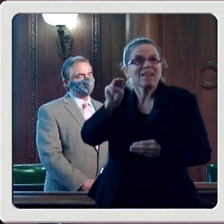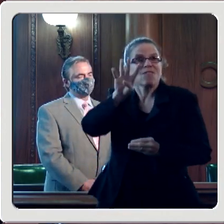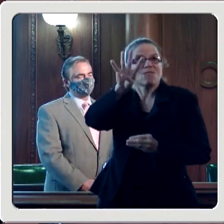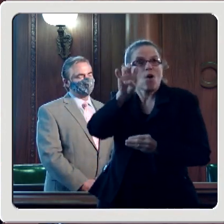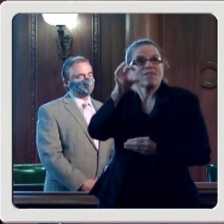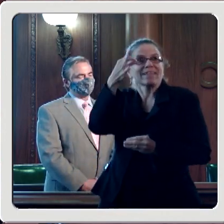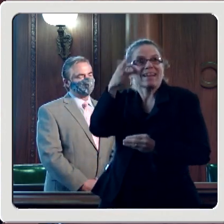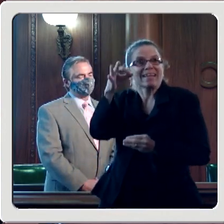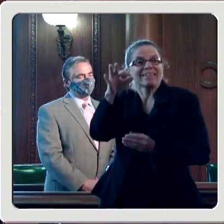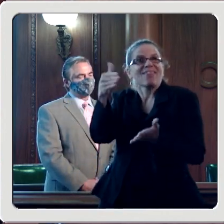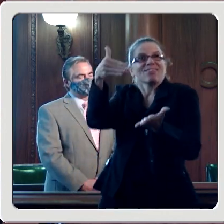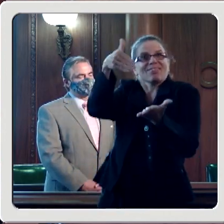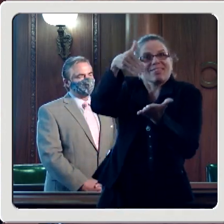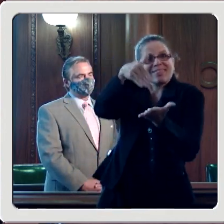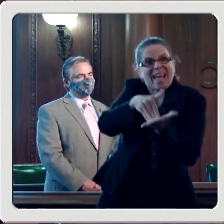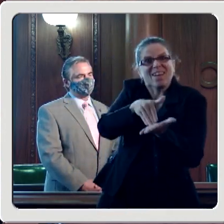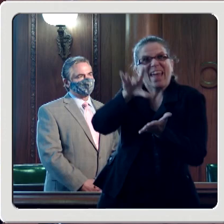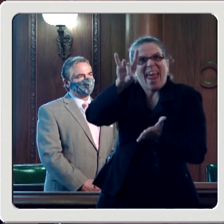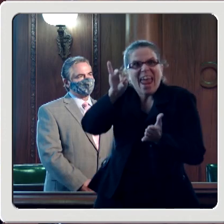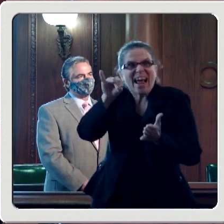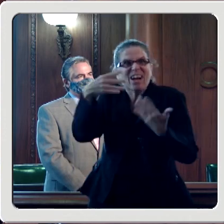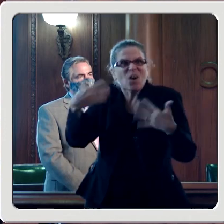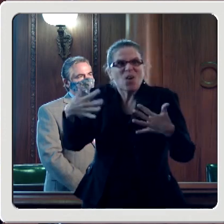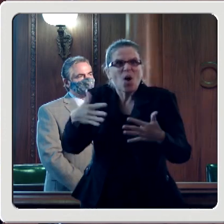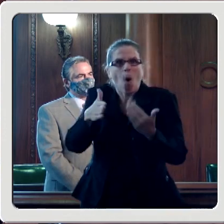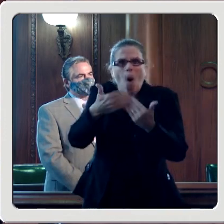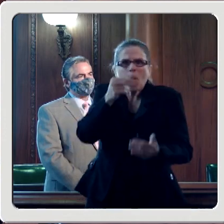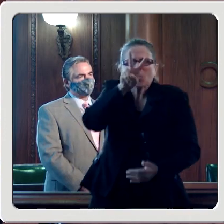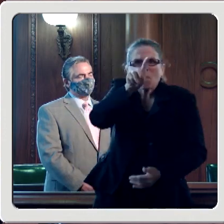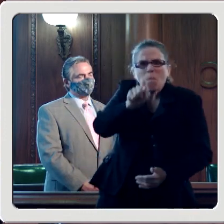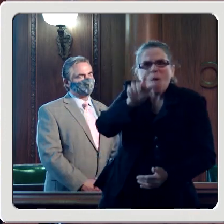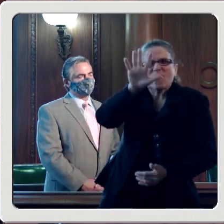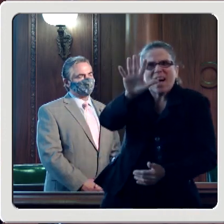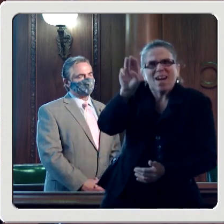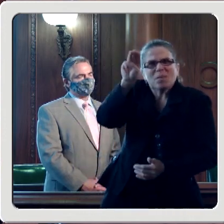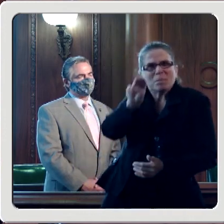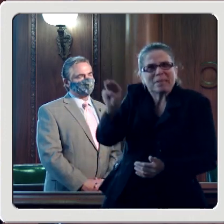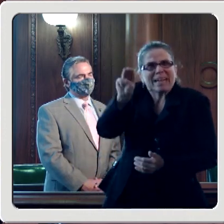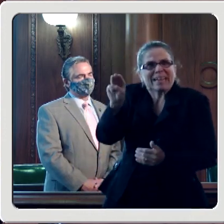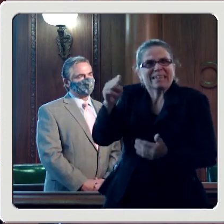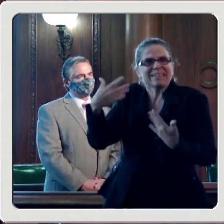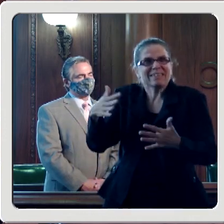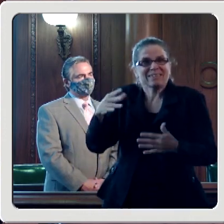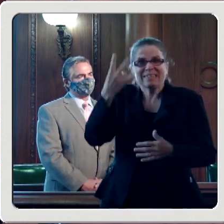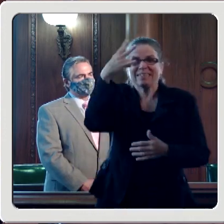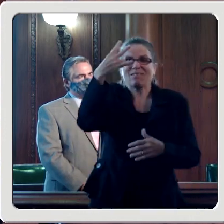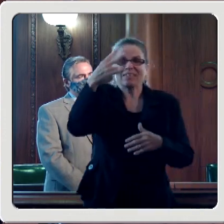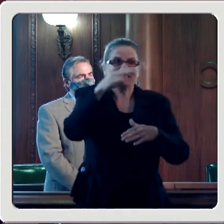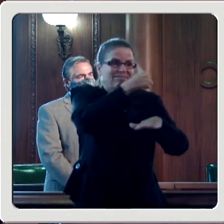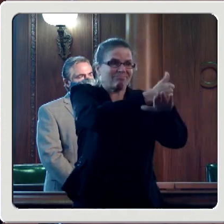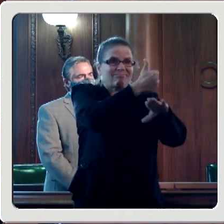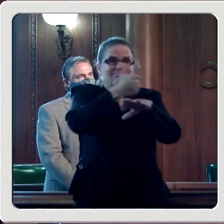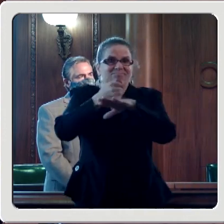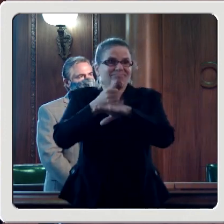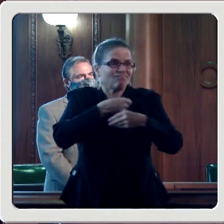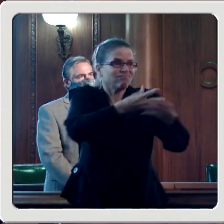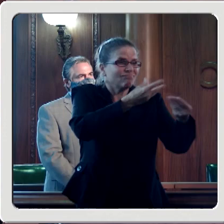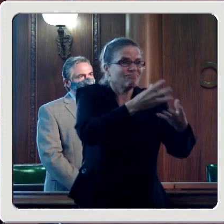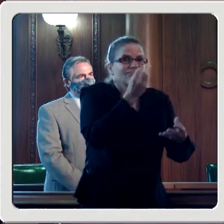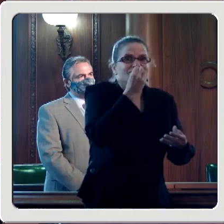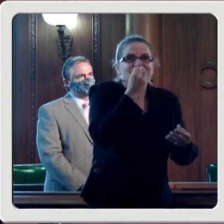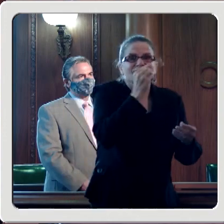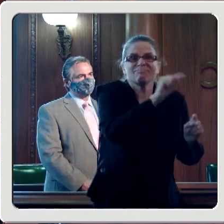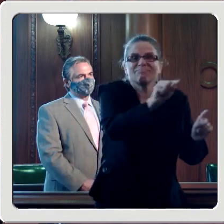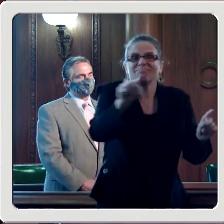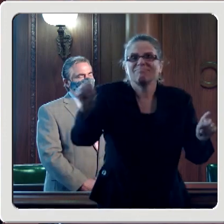2,419,080 meals to families across the city from our 17 sites, and the program's been extremely effective. Just this weekend alone,